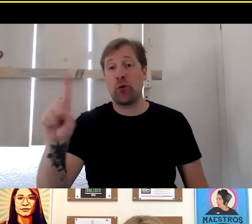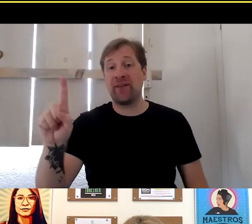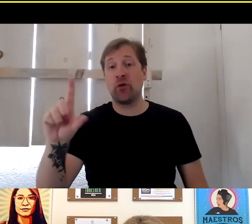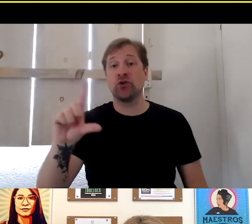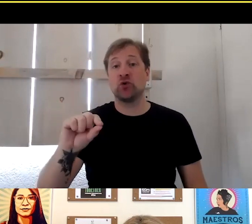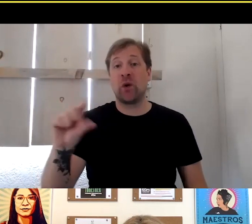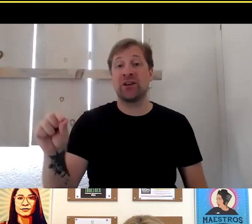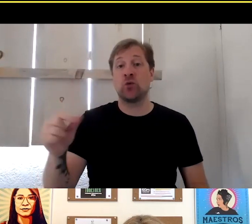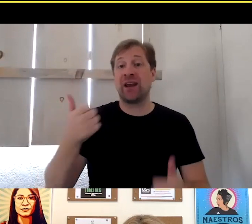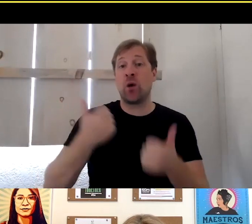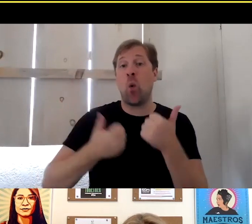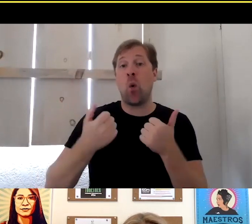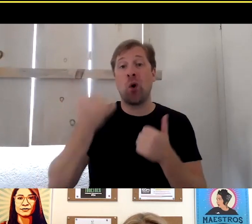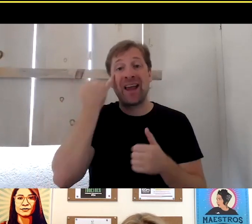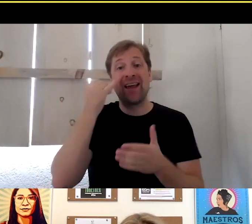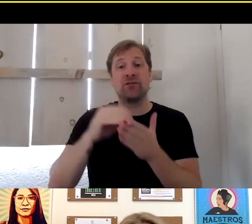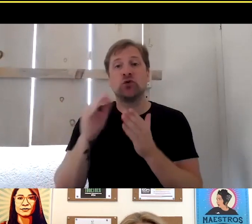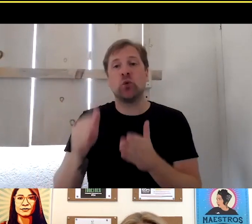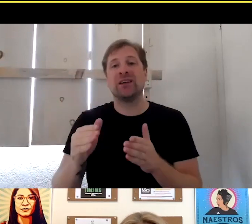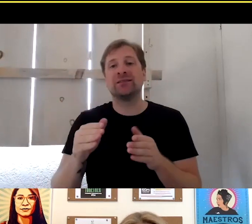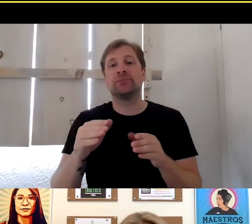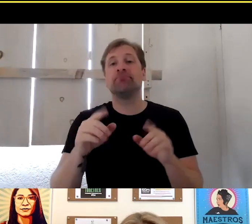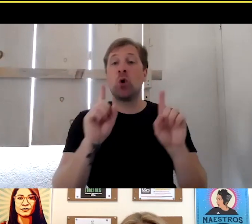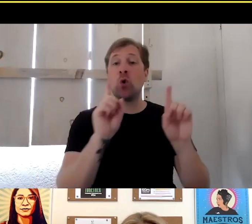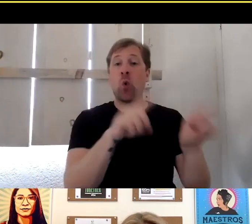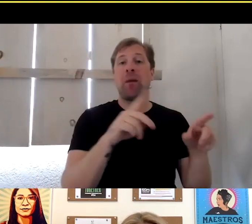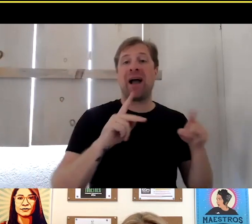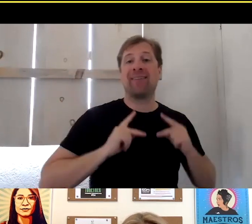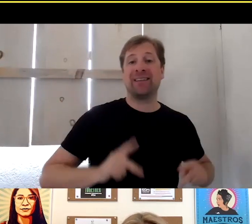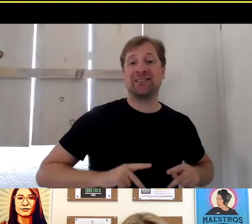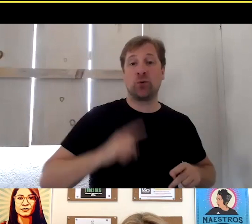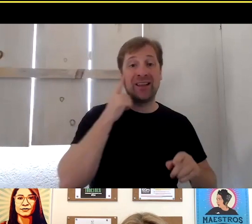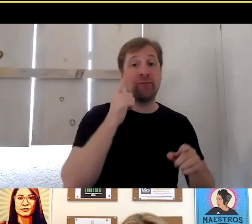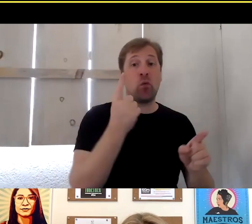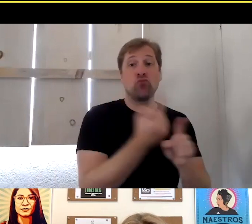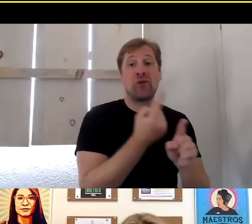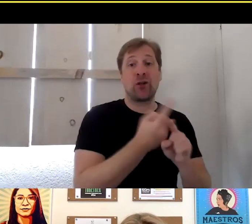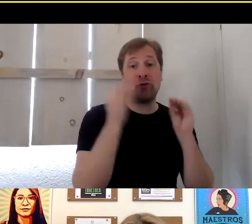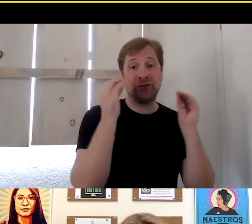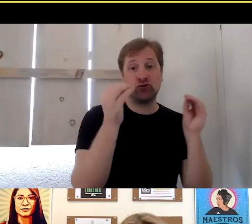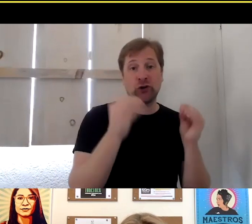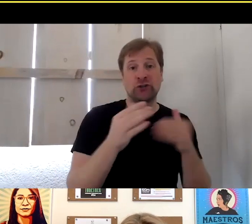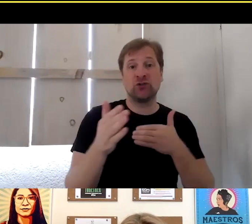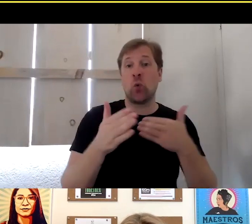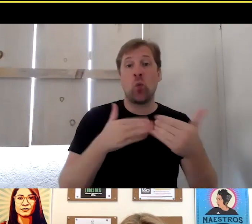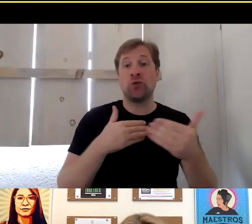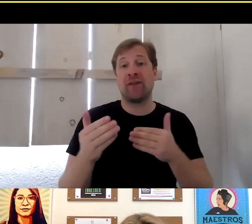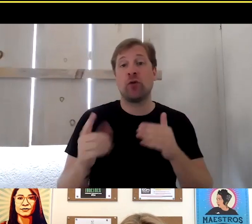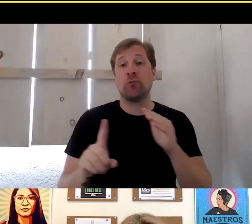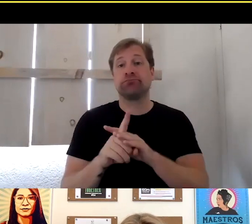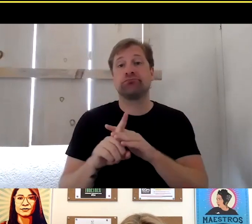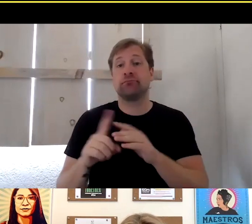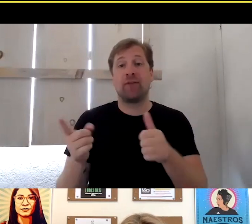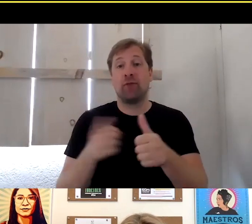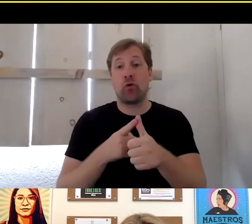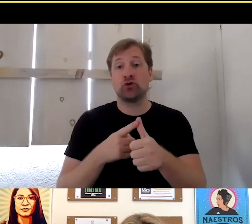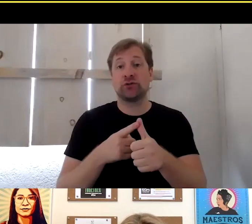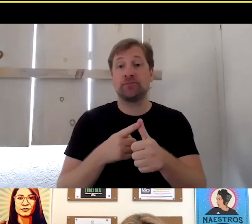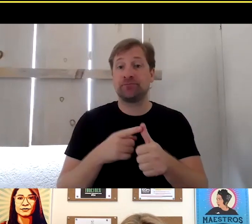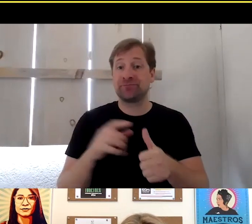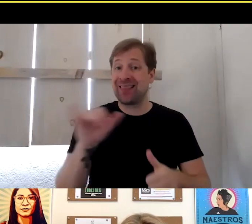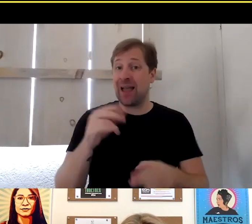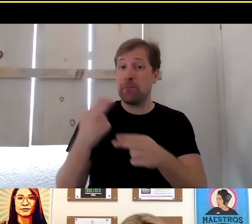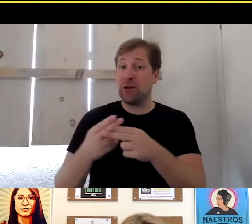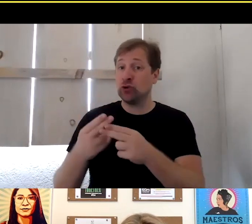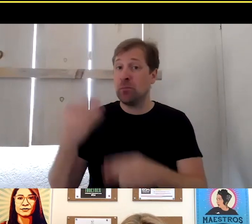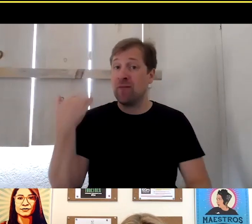comes sooner if students return physically for regular instruction. So whichever comes first. And as was stated